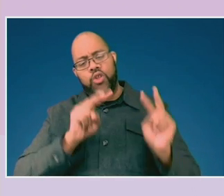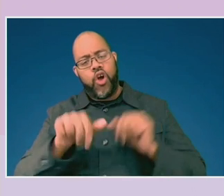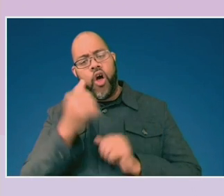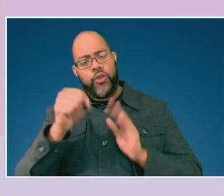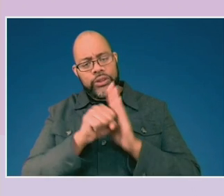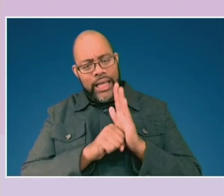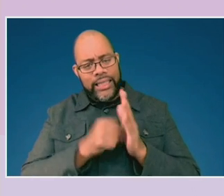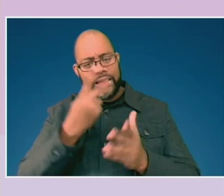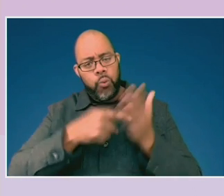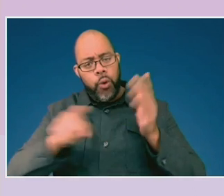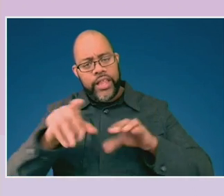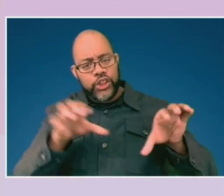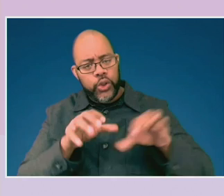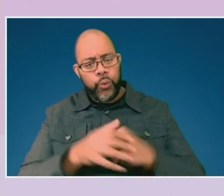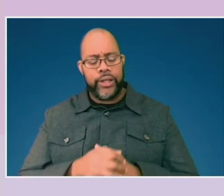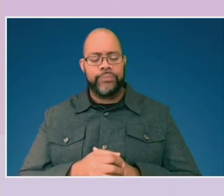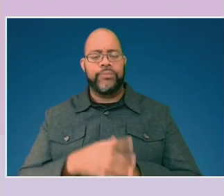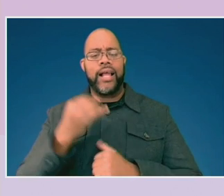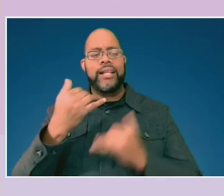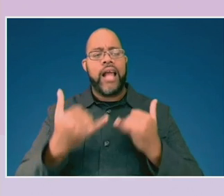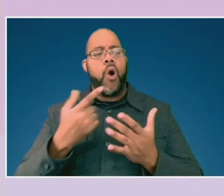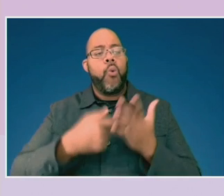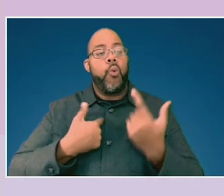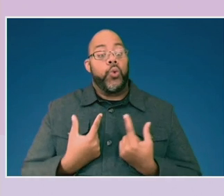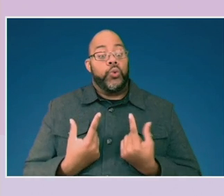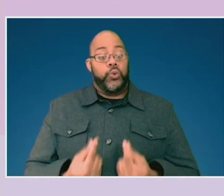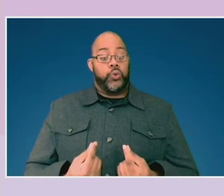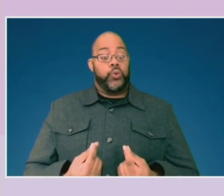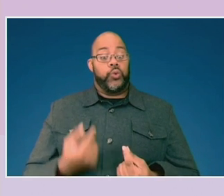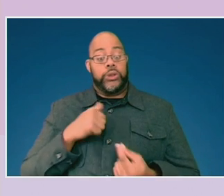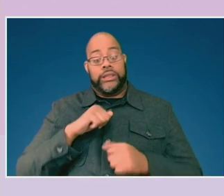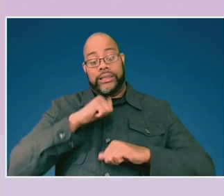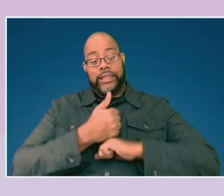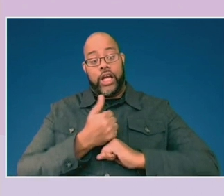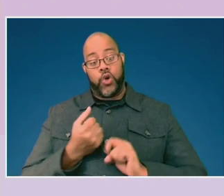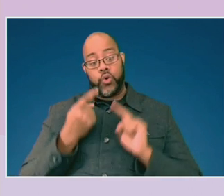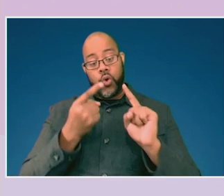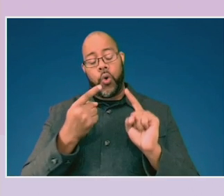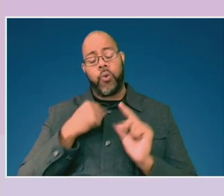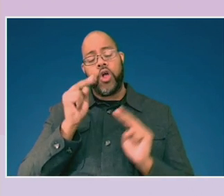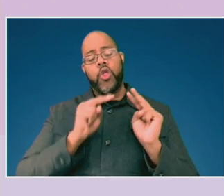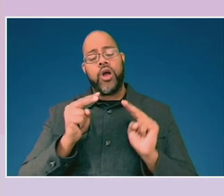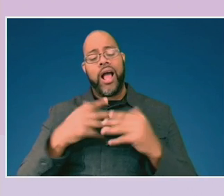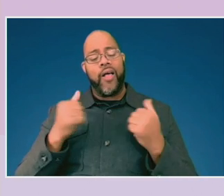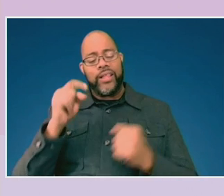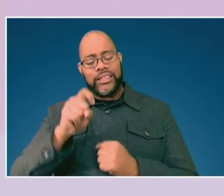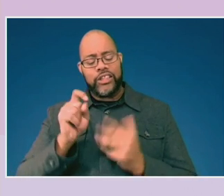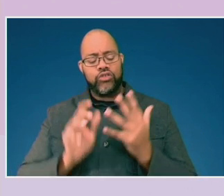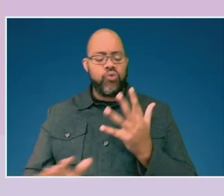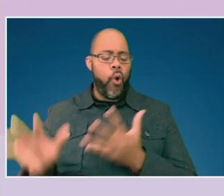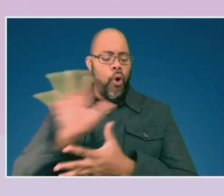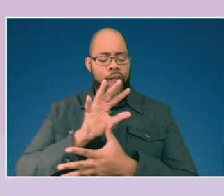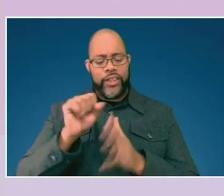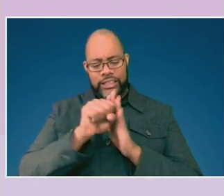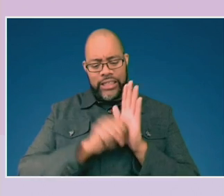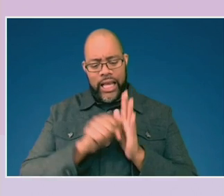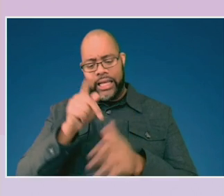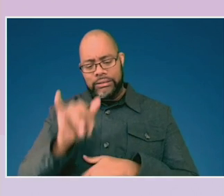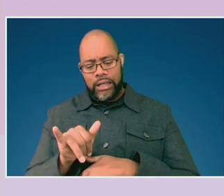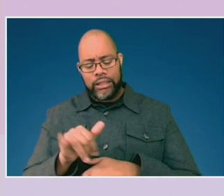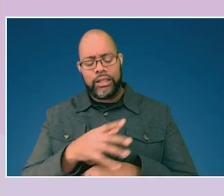what they were doing. And now what we do is we set goals. We look at the health needs across the state of Kentucky, and